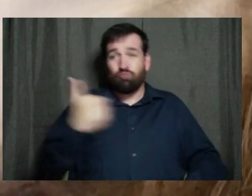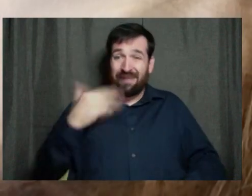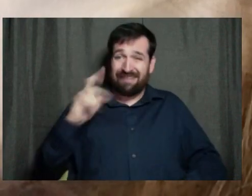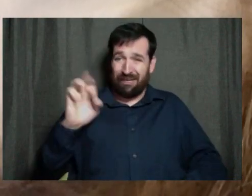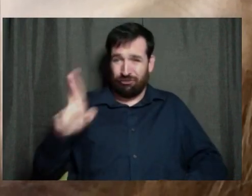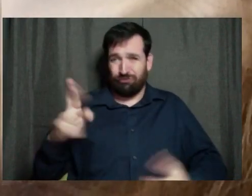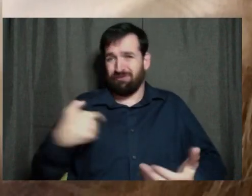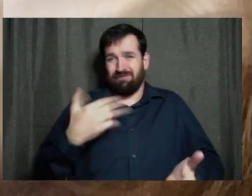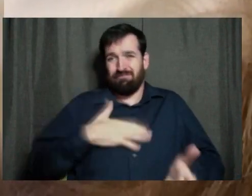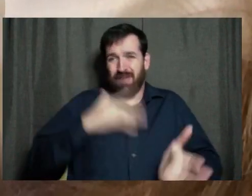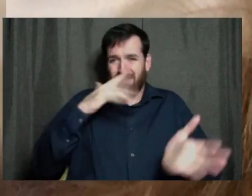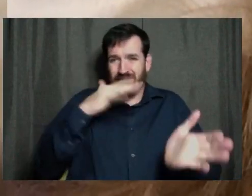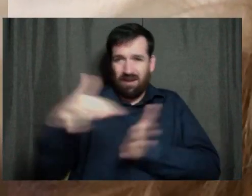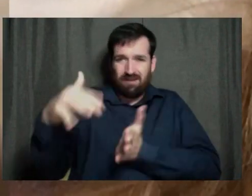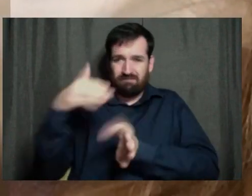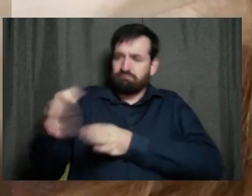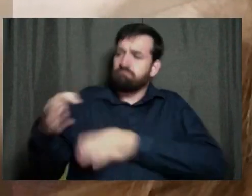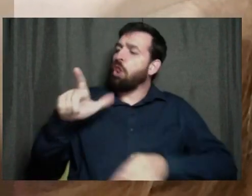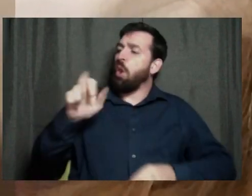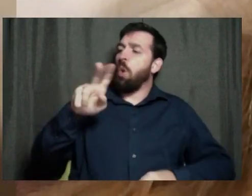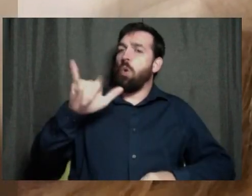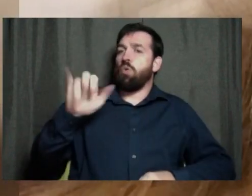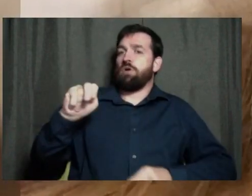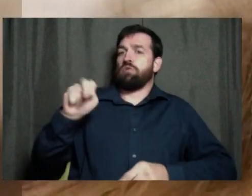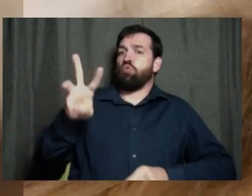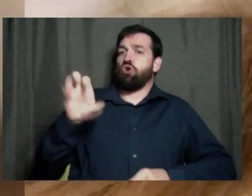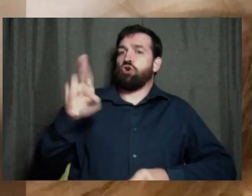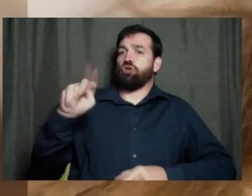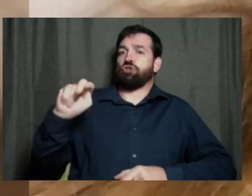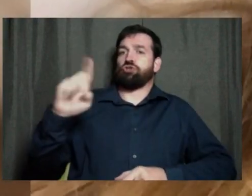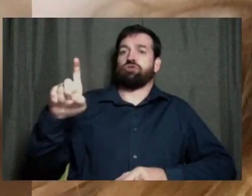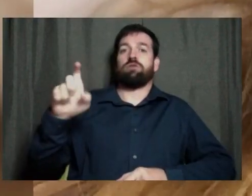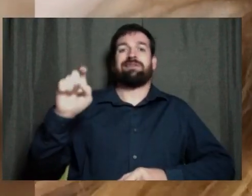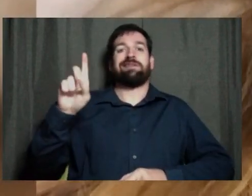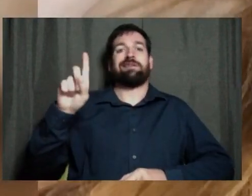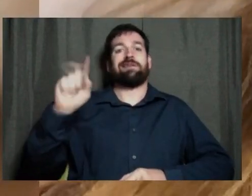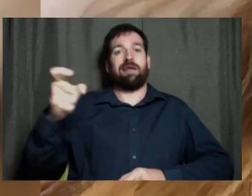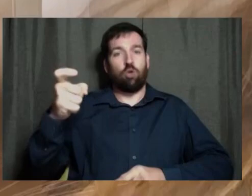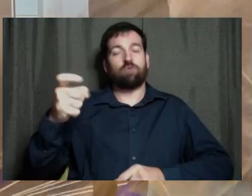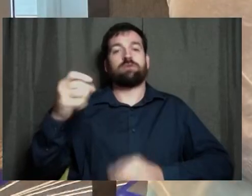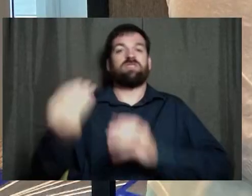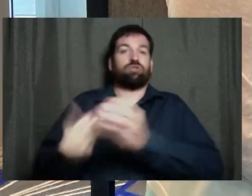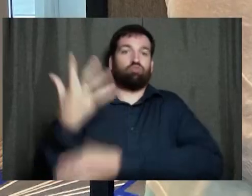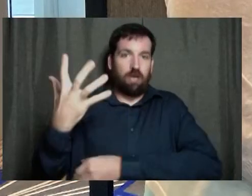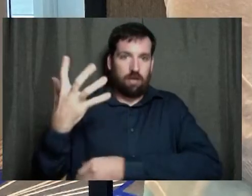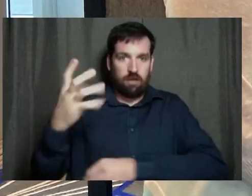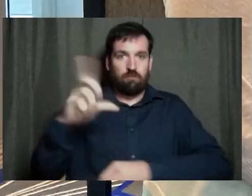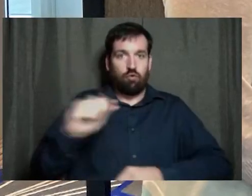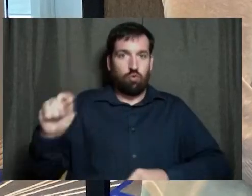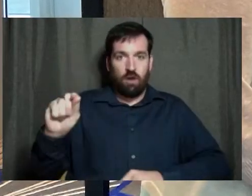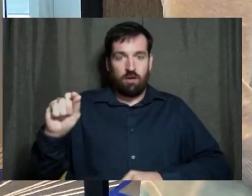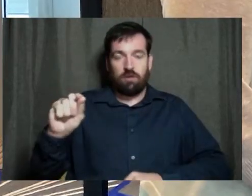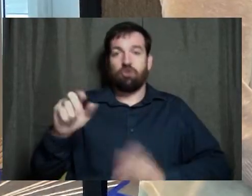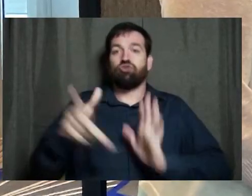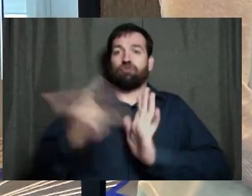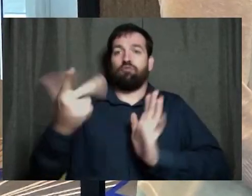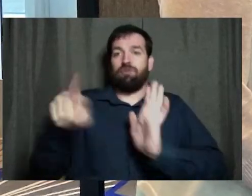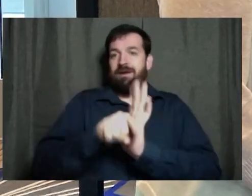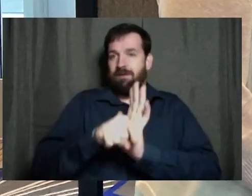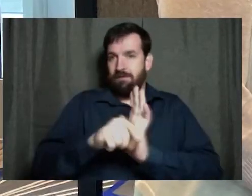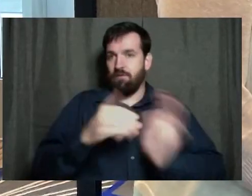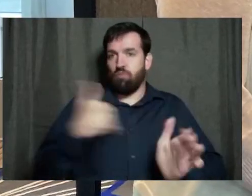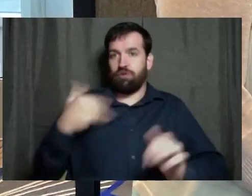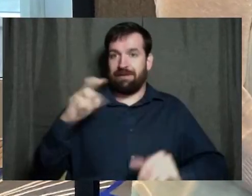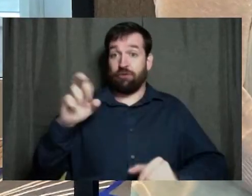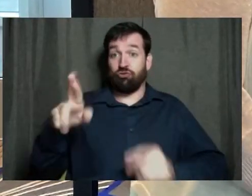study. Lauren Werner was diagnosed with triple-negative breast cancer in the spring of 2020. This as she was studying breast cancer